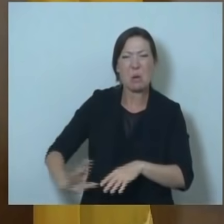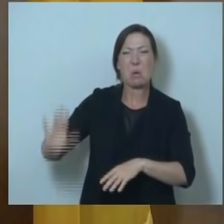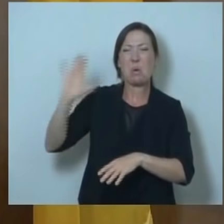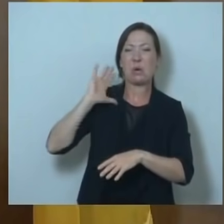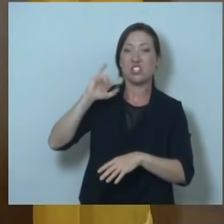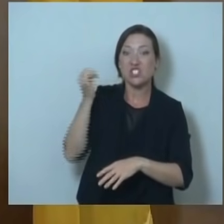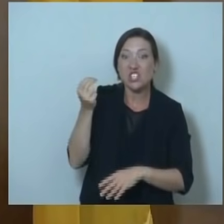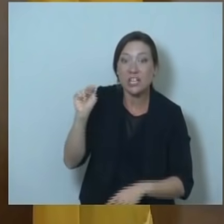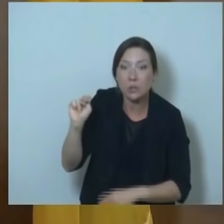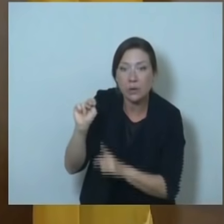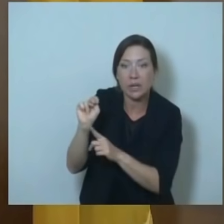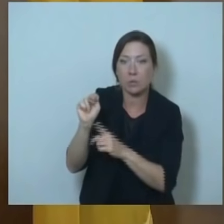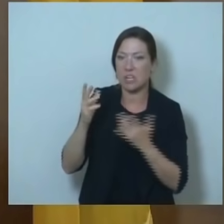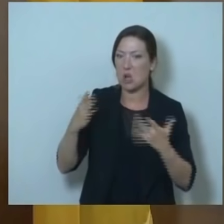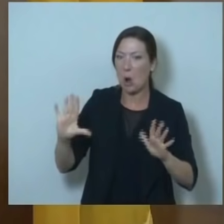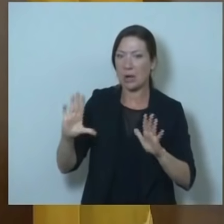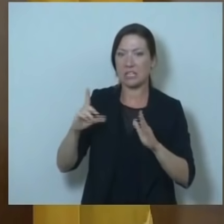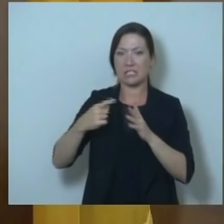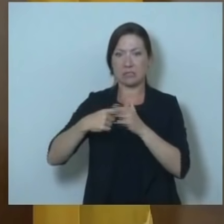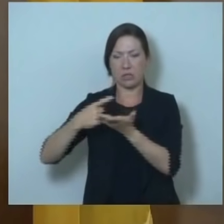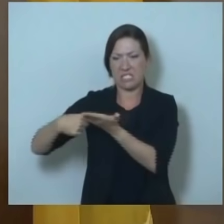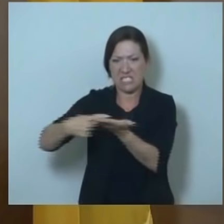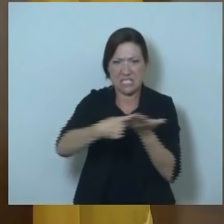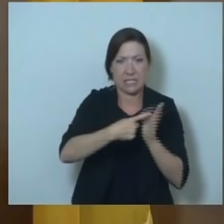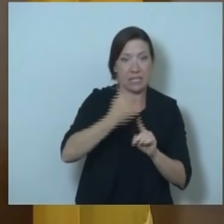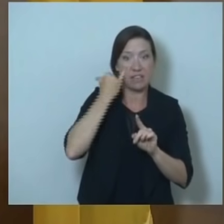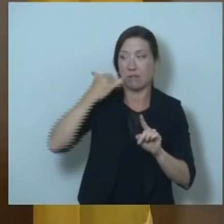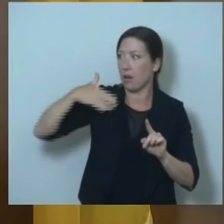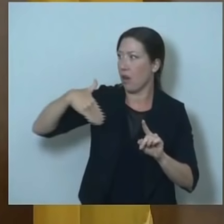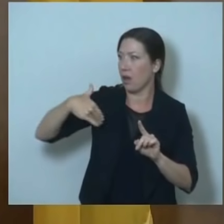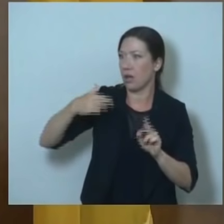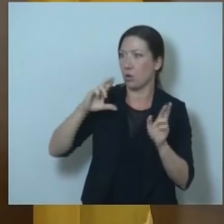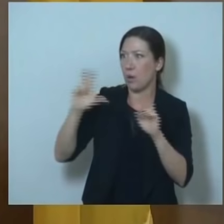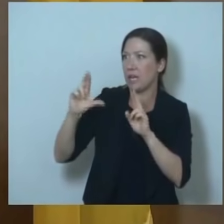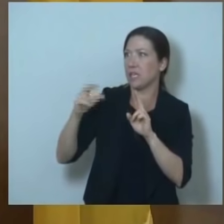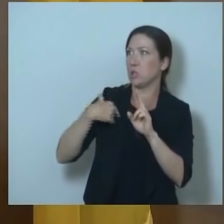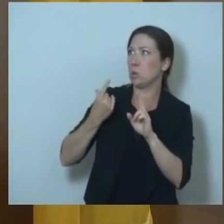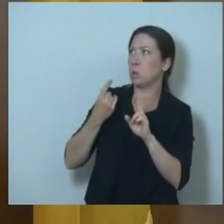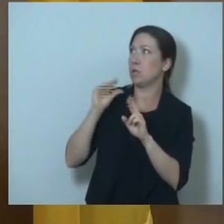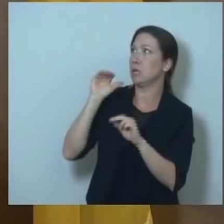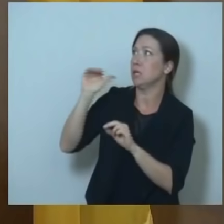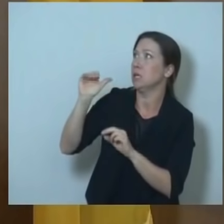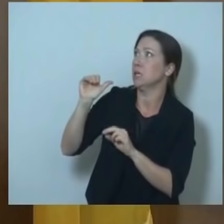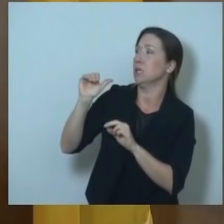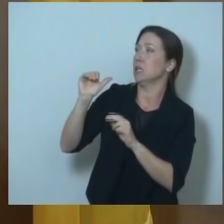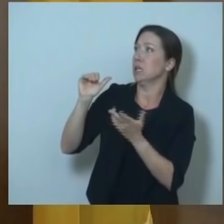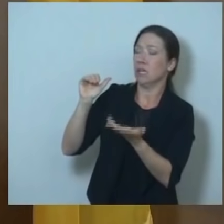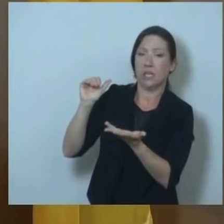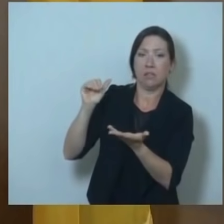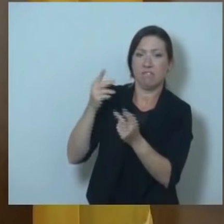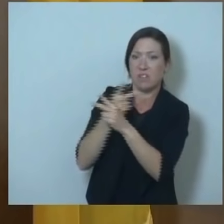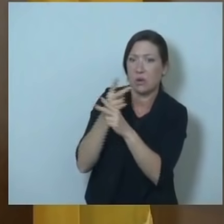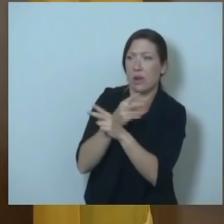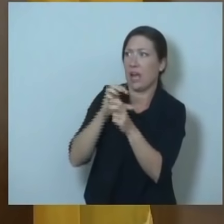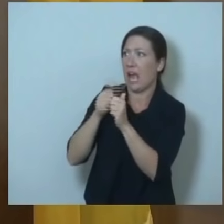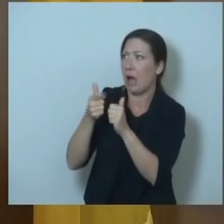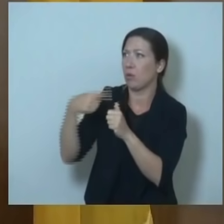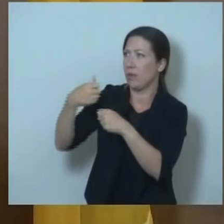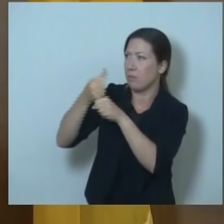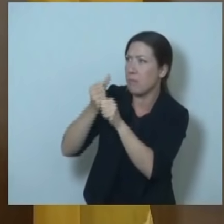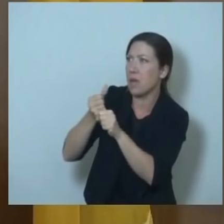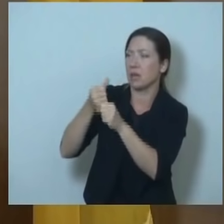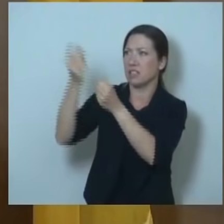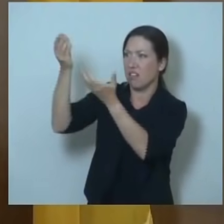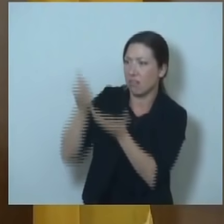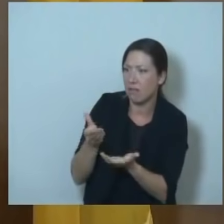tabletop exercises, that if you didn't get in the queue and find ways to get it made, delivered, identified, and